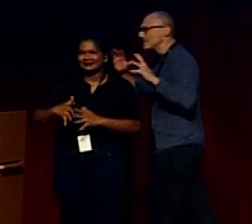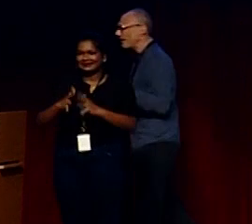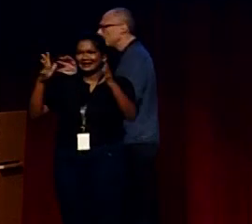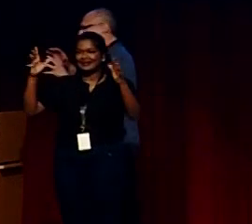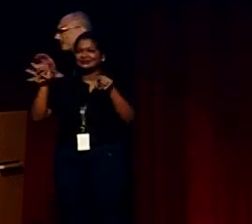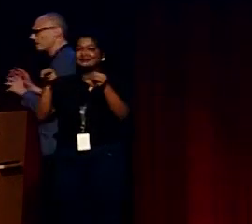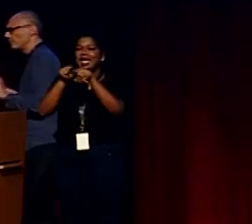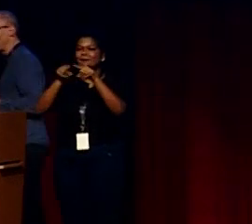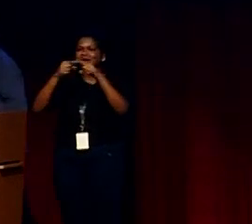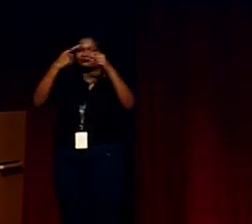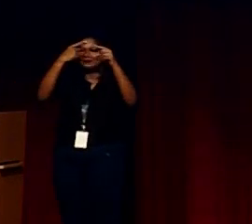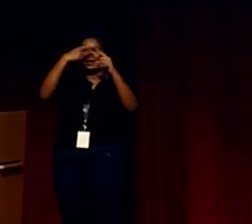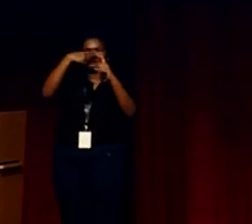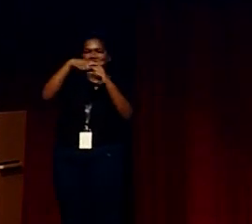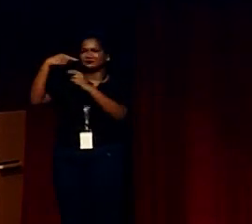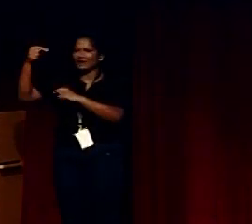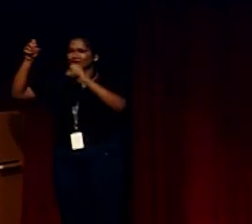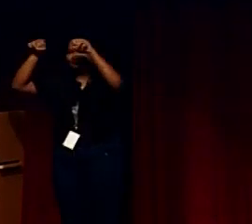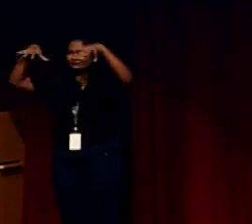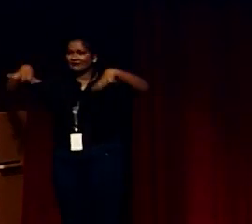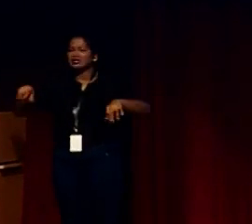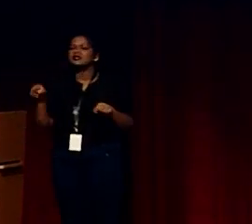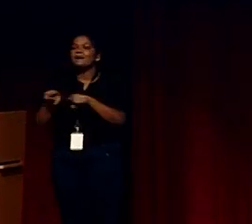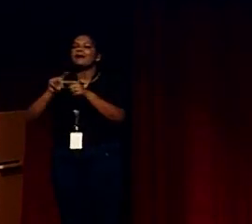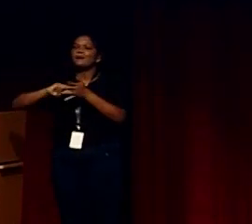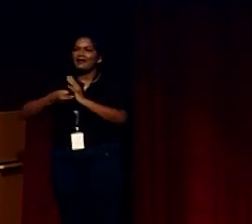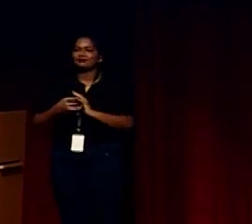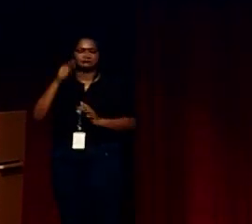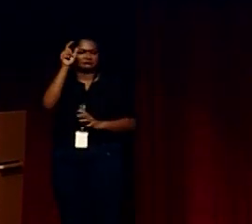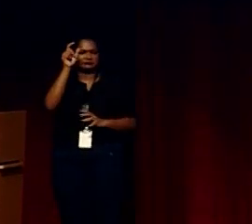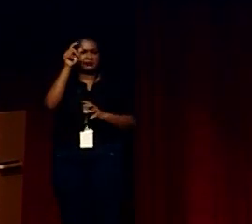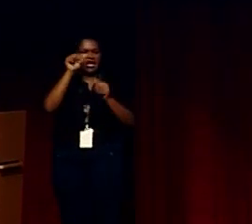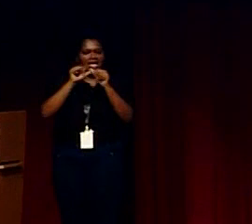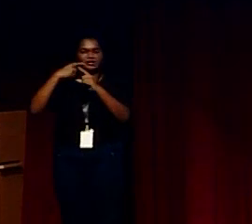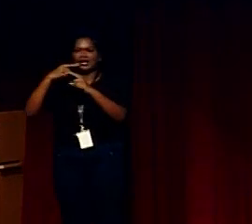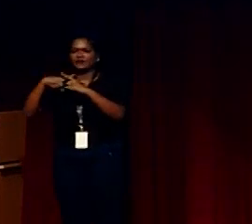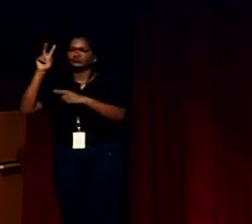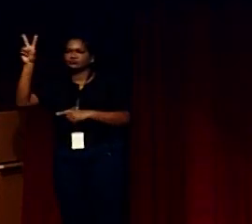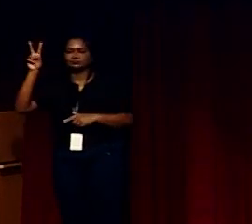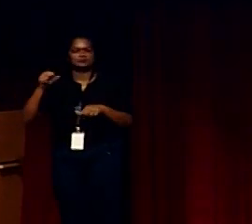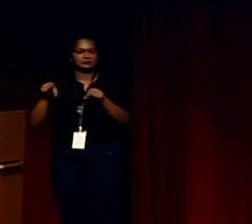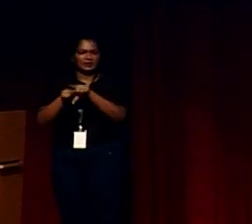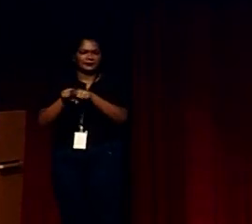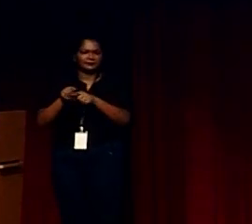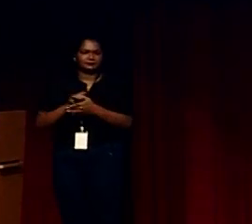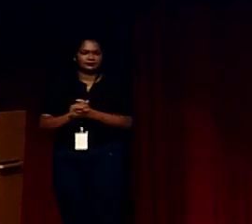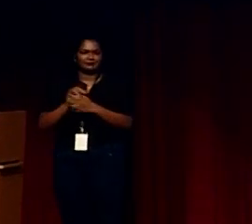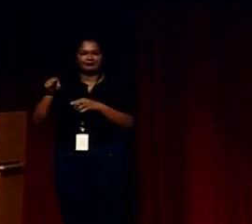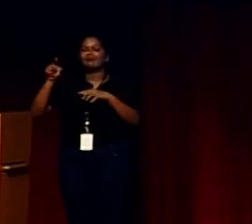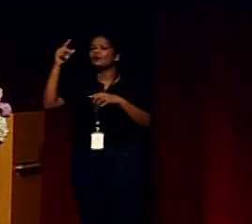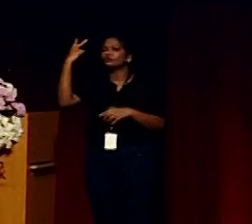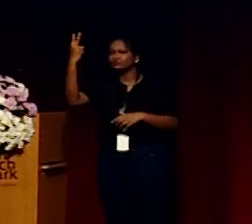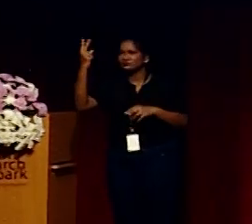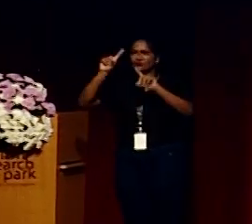to navigate in a mathematically meaningful manner this equation. So we dive into that equation. We first